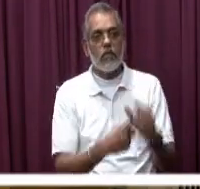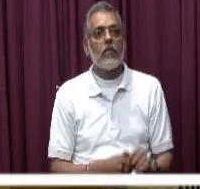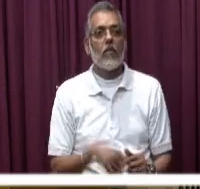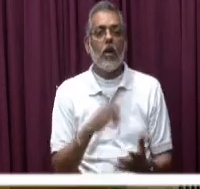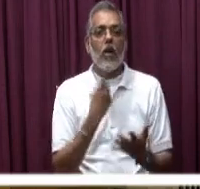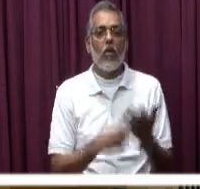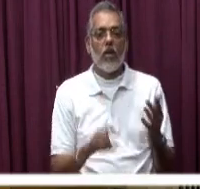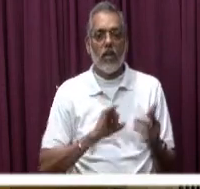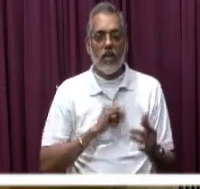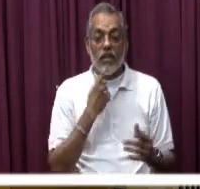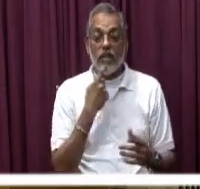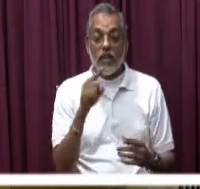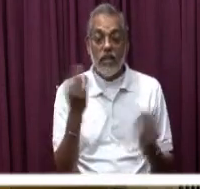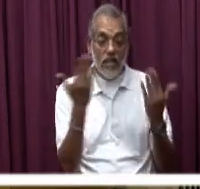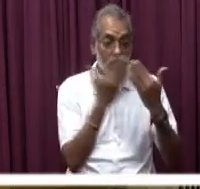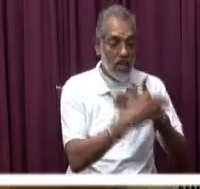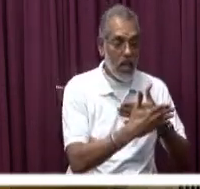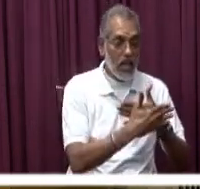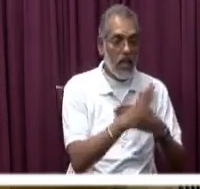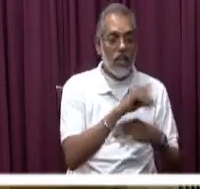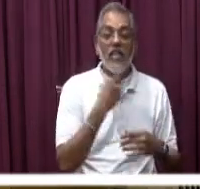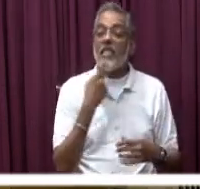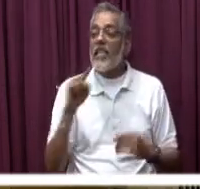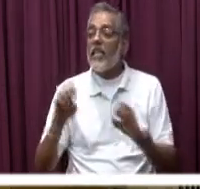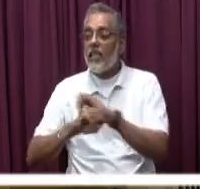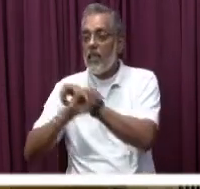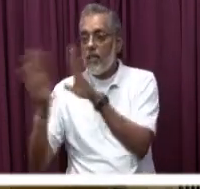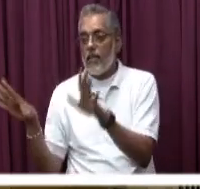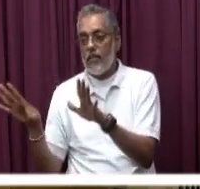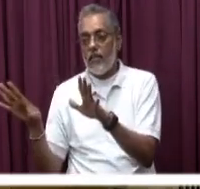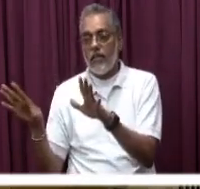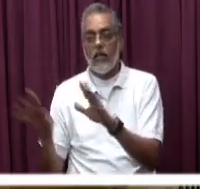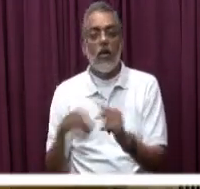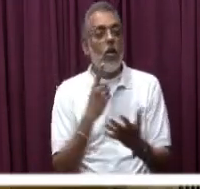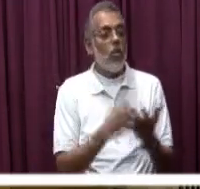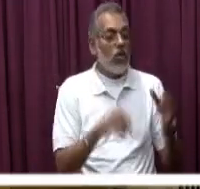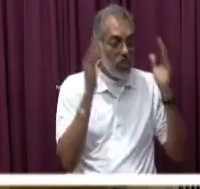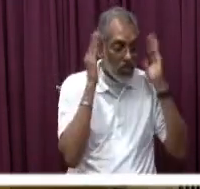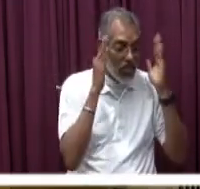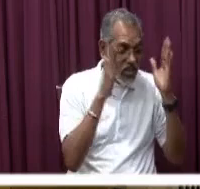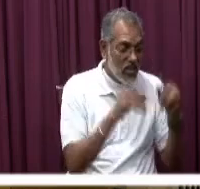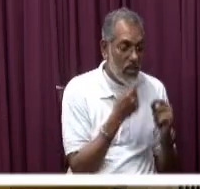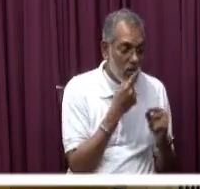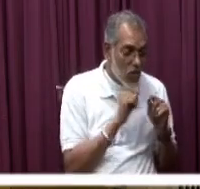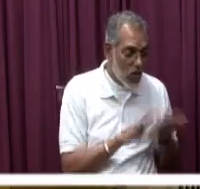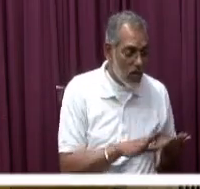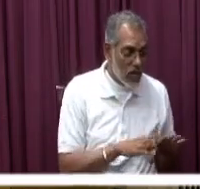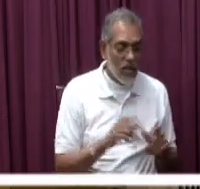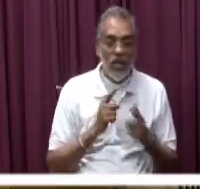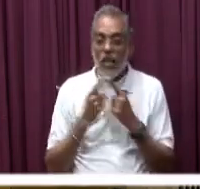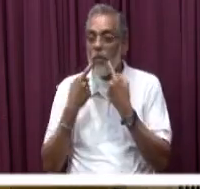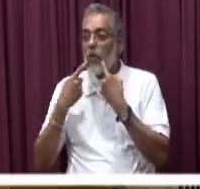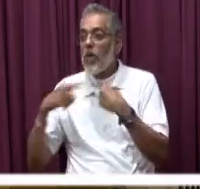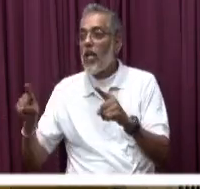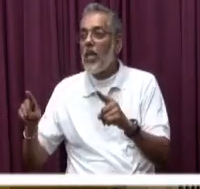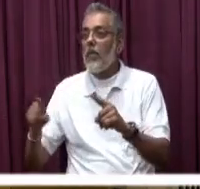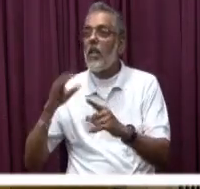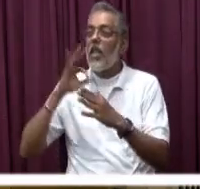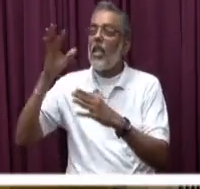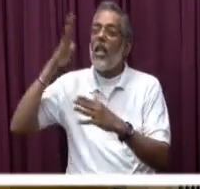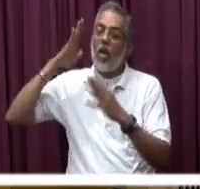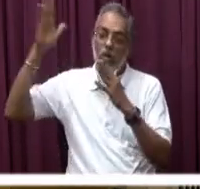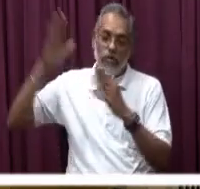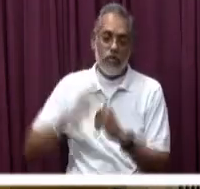I say to you in the dark, tell it in the daylight. What you hear in whispers, proclaim it from the